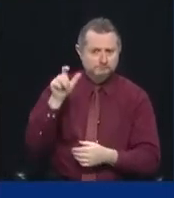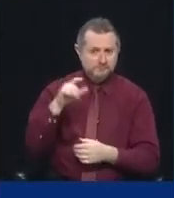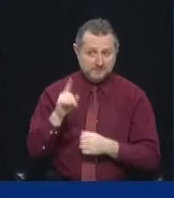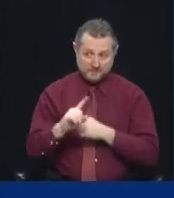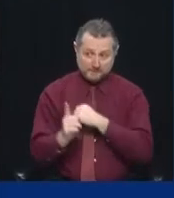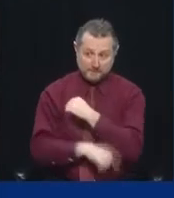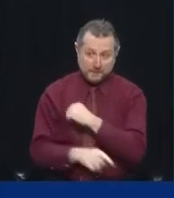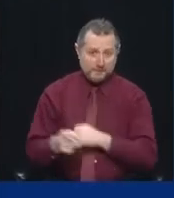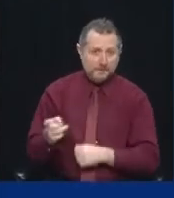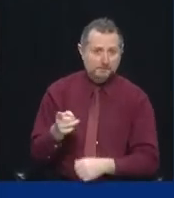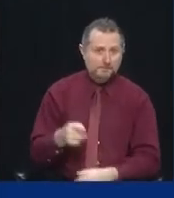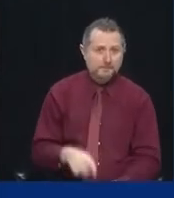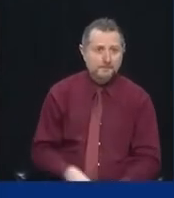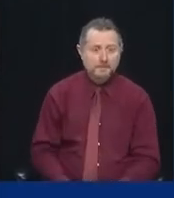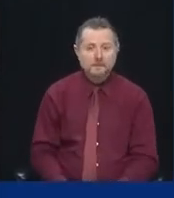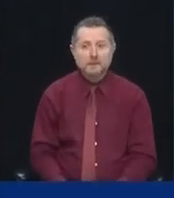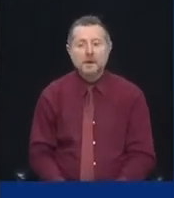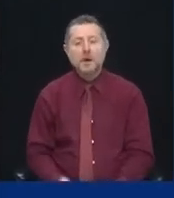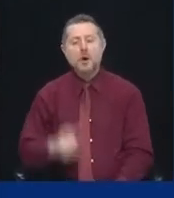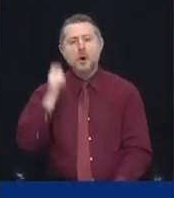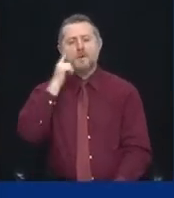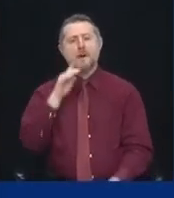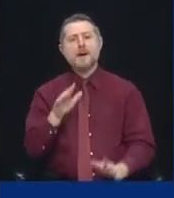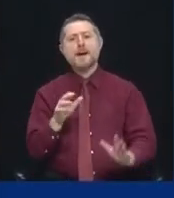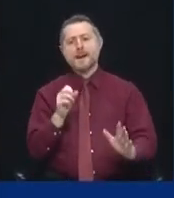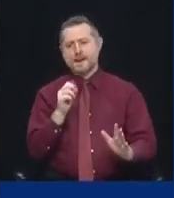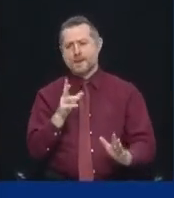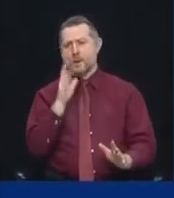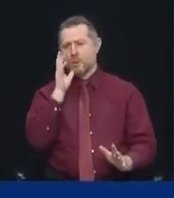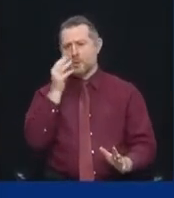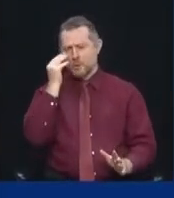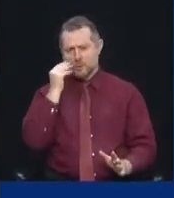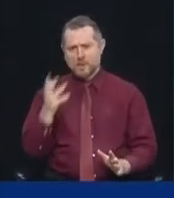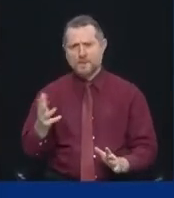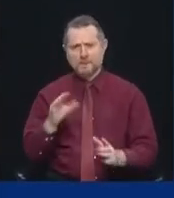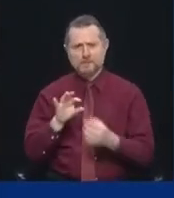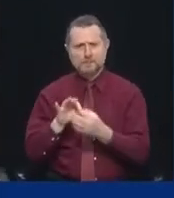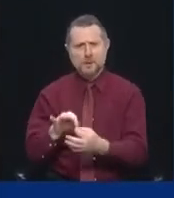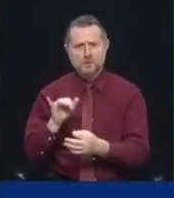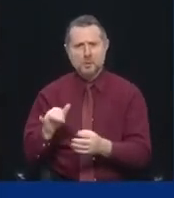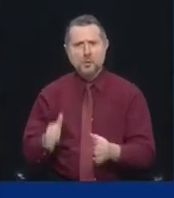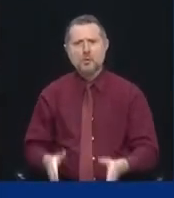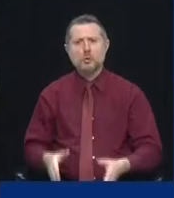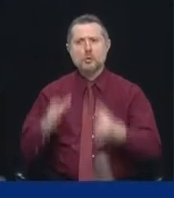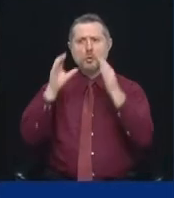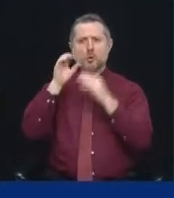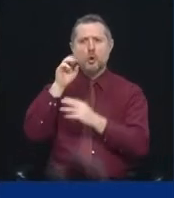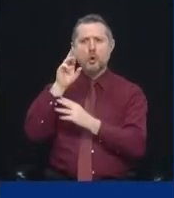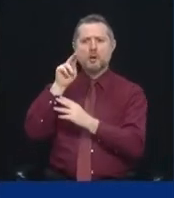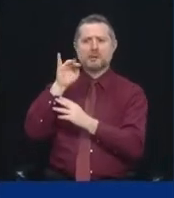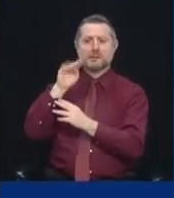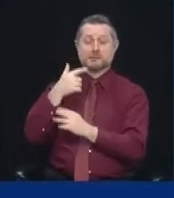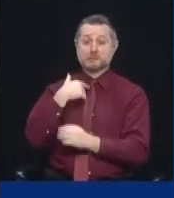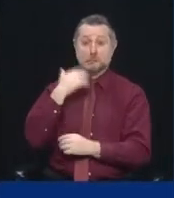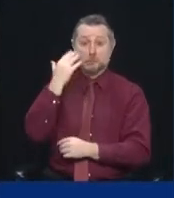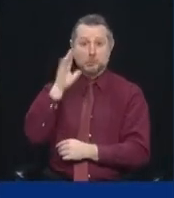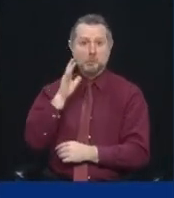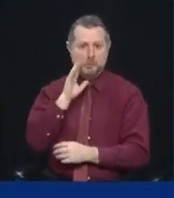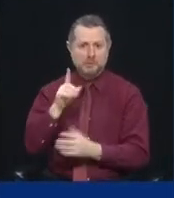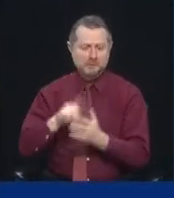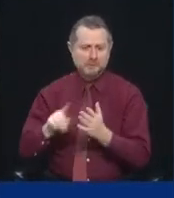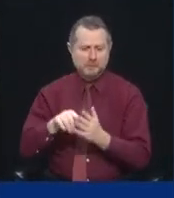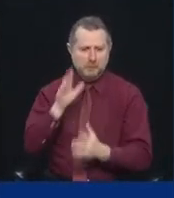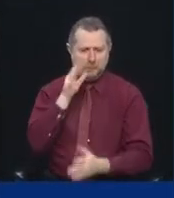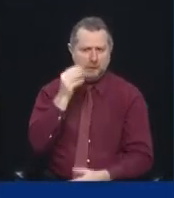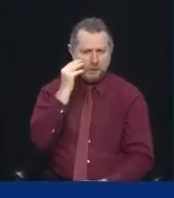for that? Yeah, I have to get back to you on the Corning Tower. I don't know, in truth, but I'll have someone find out and get back to you today.